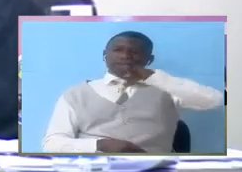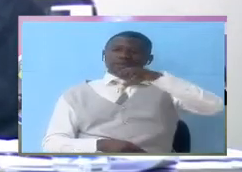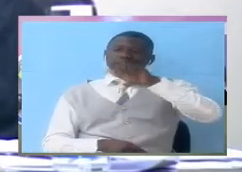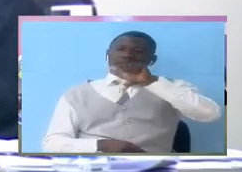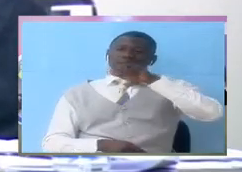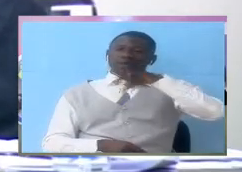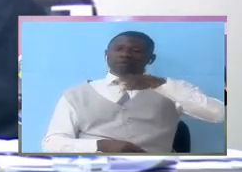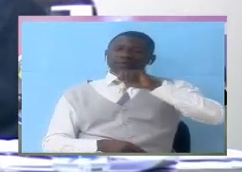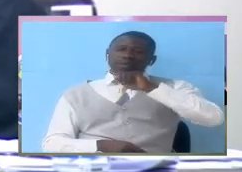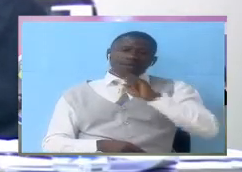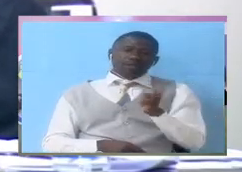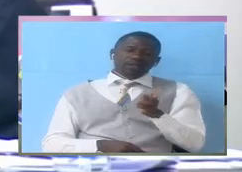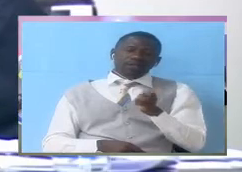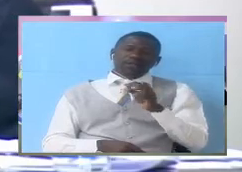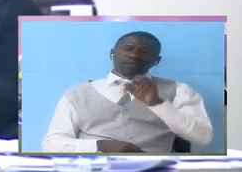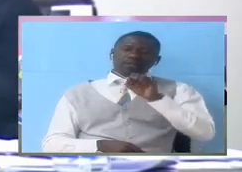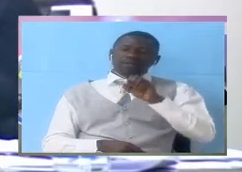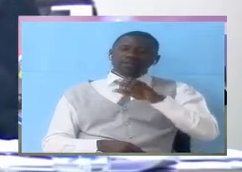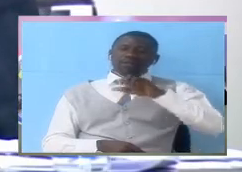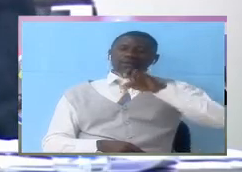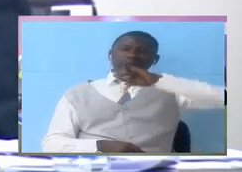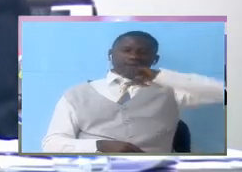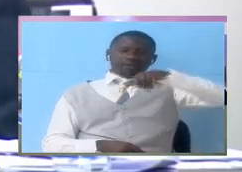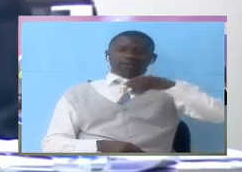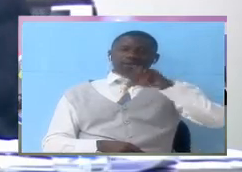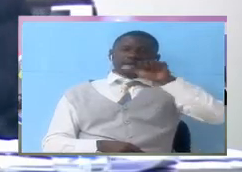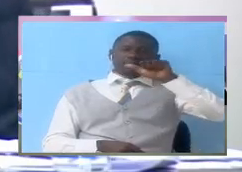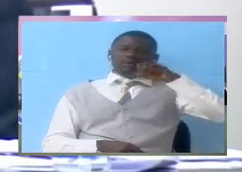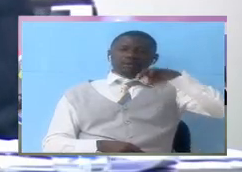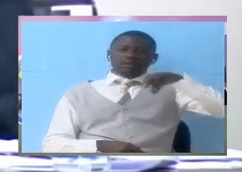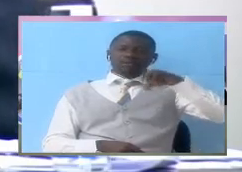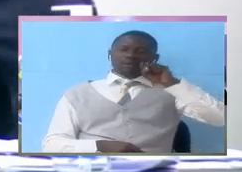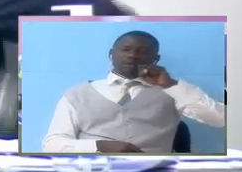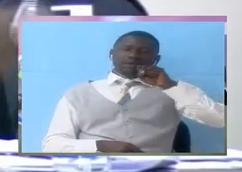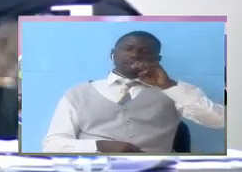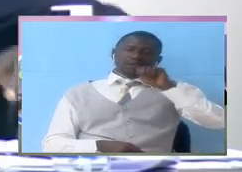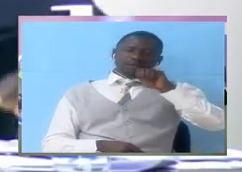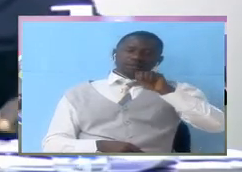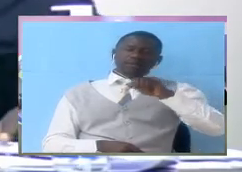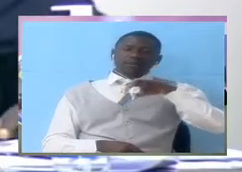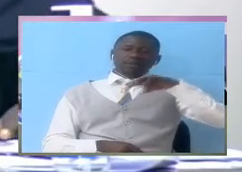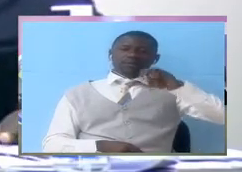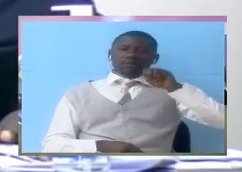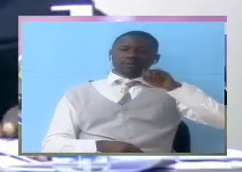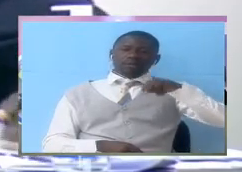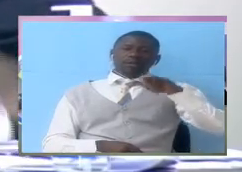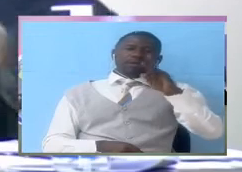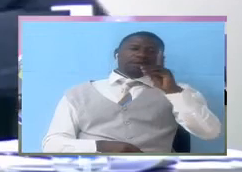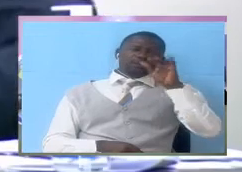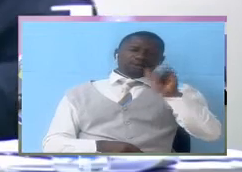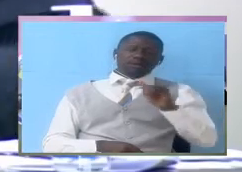nak seen mbir jamono jo xamene nak ki jite wali karange gi James Mendy momako yegal.